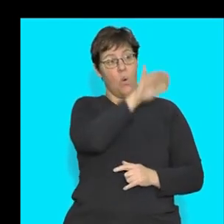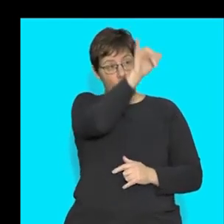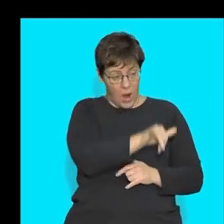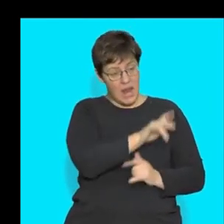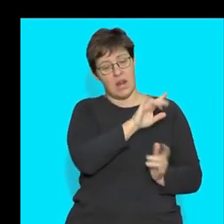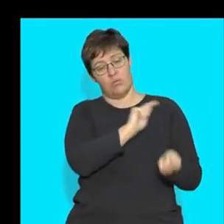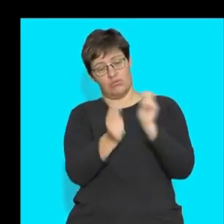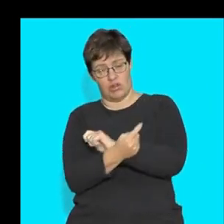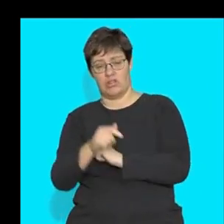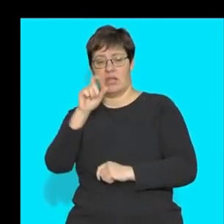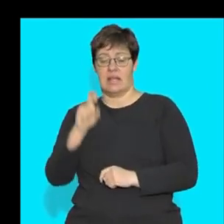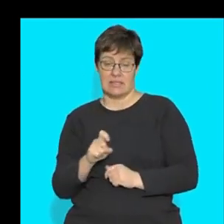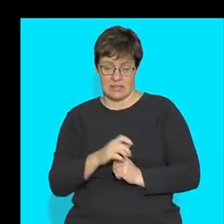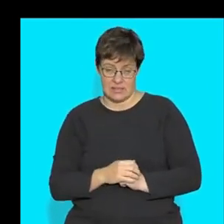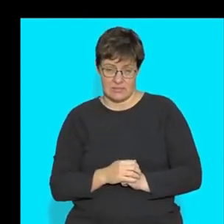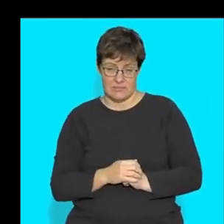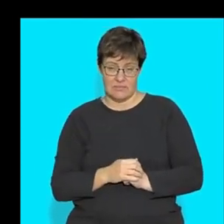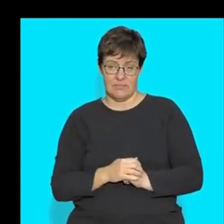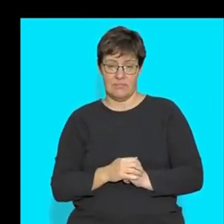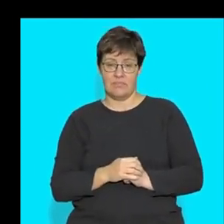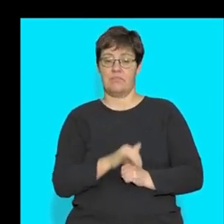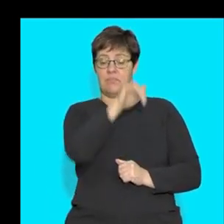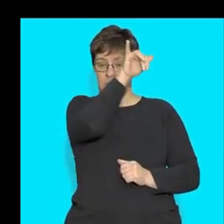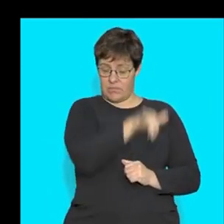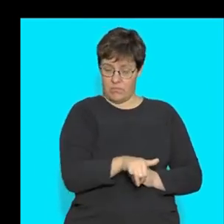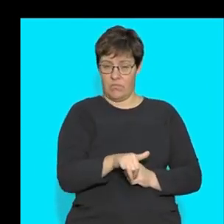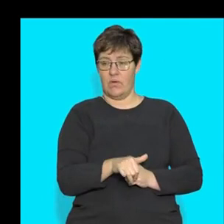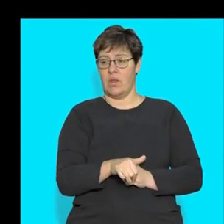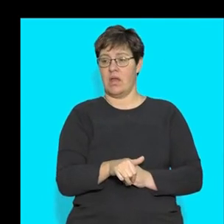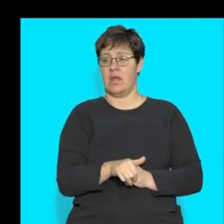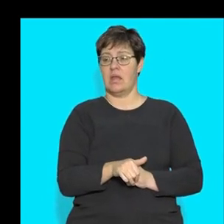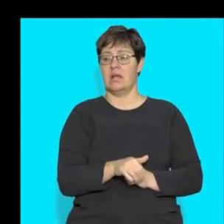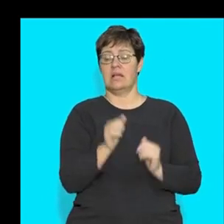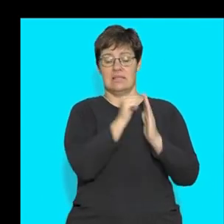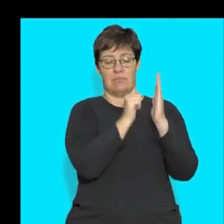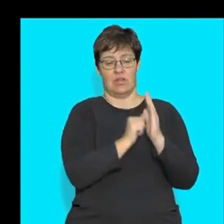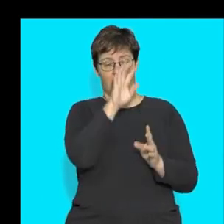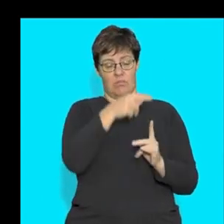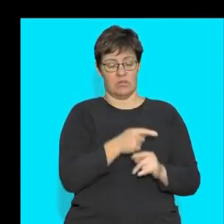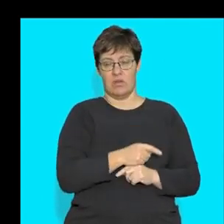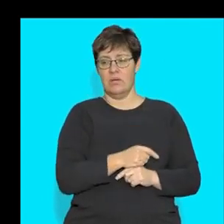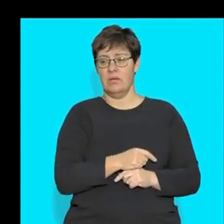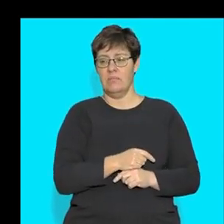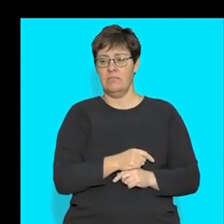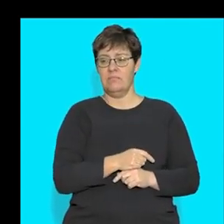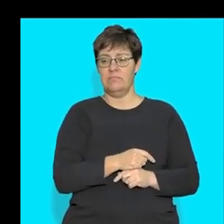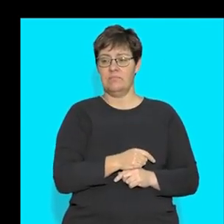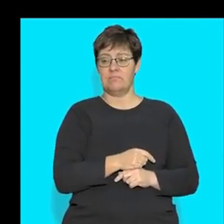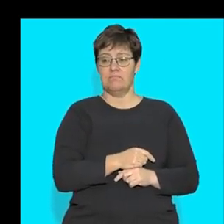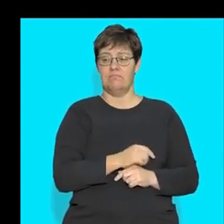was y becomes x. And then you make y the subject of the formula, and then lastly, you write